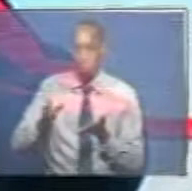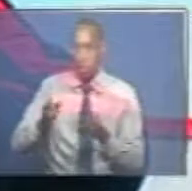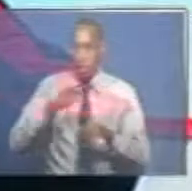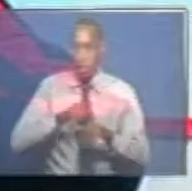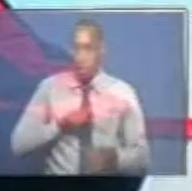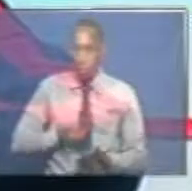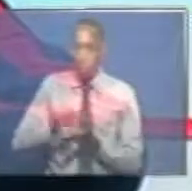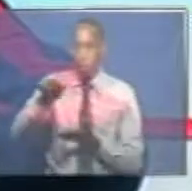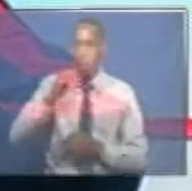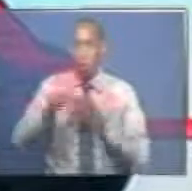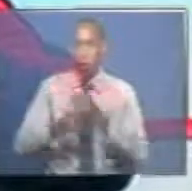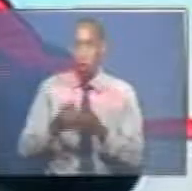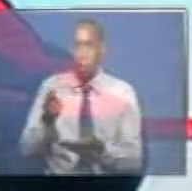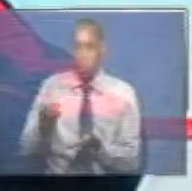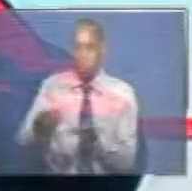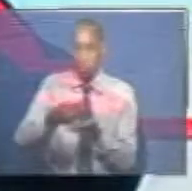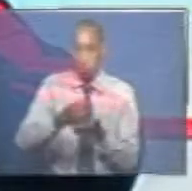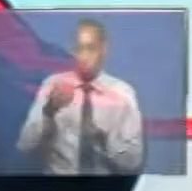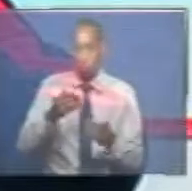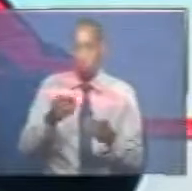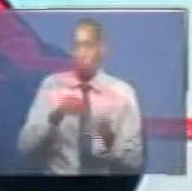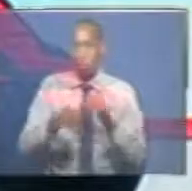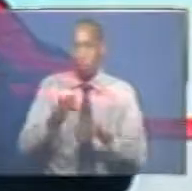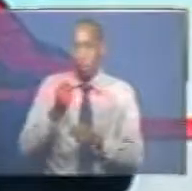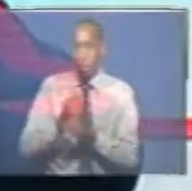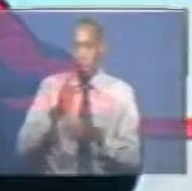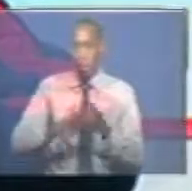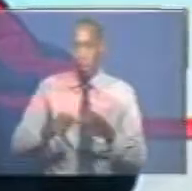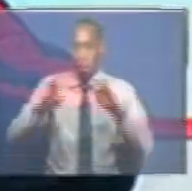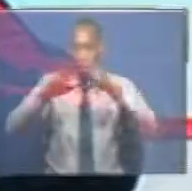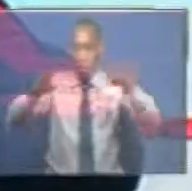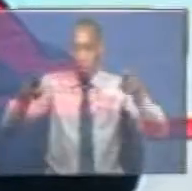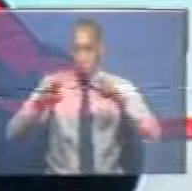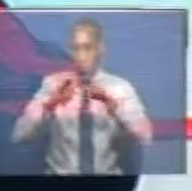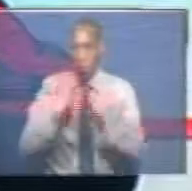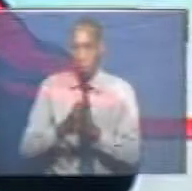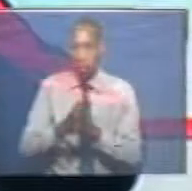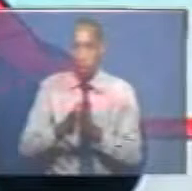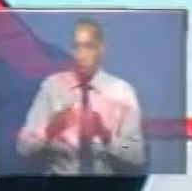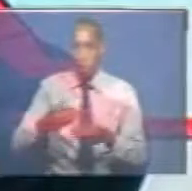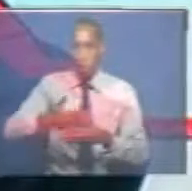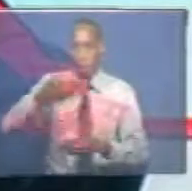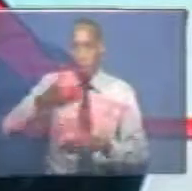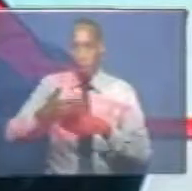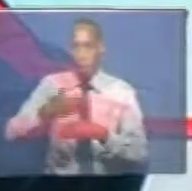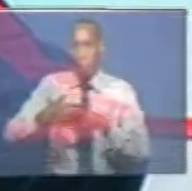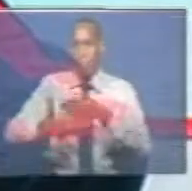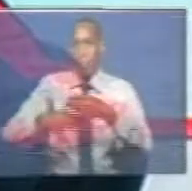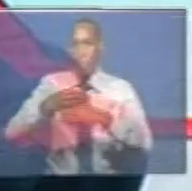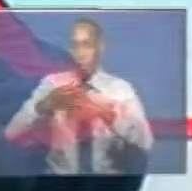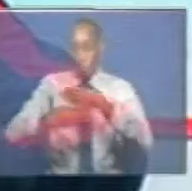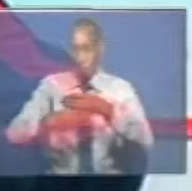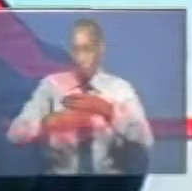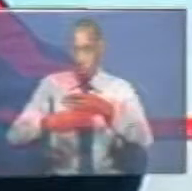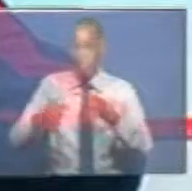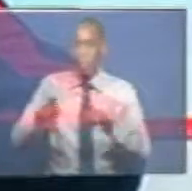there, all the money that we had collected, we did the full roofing, cementing, walls, and we while we